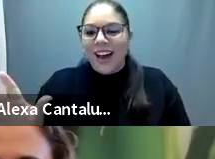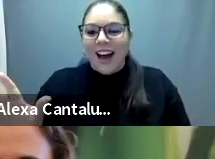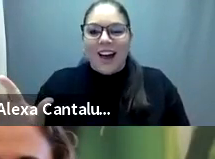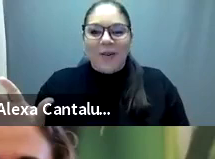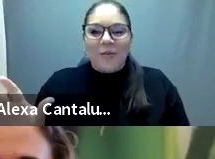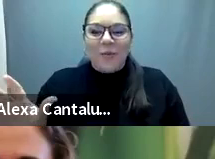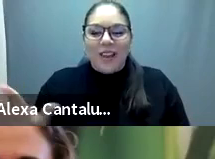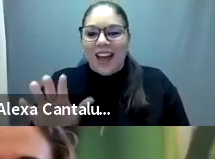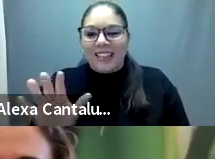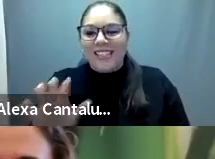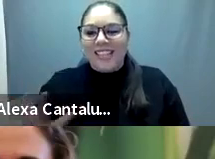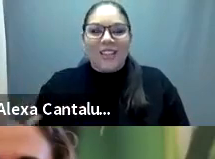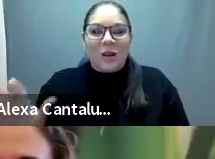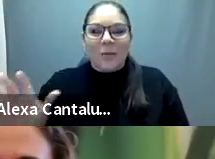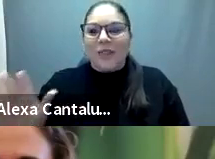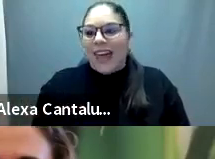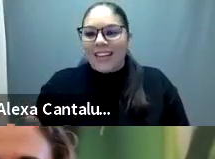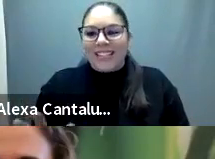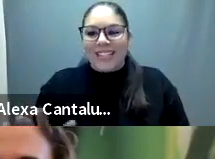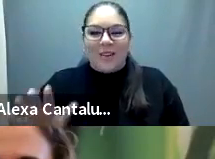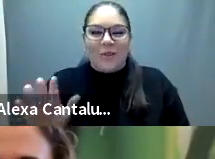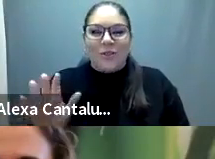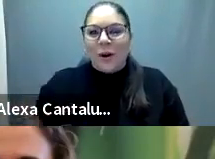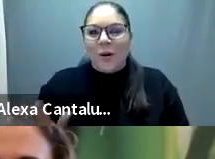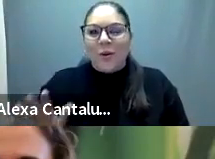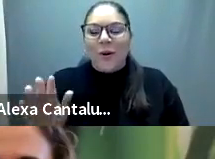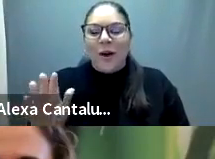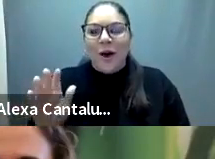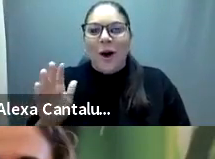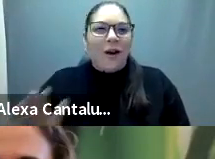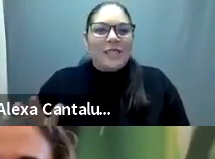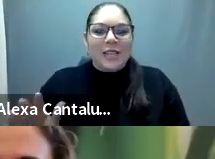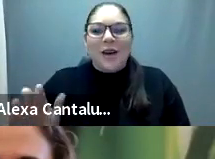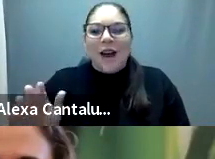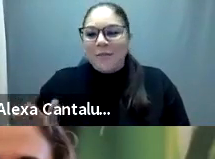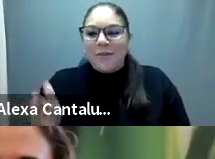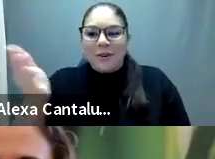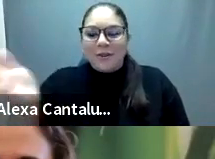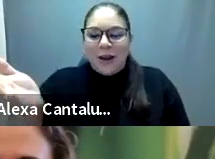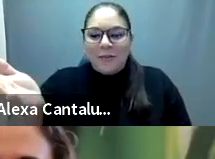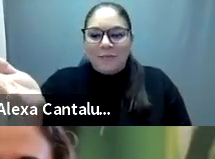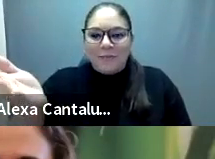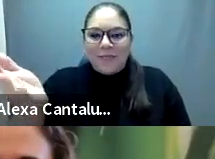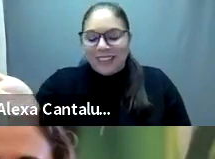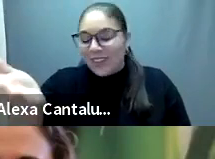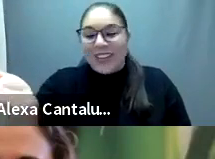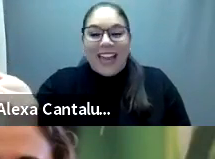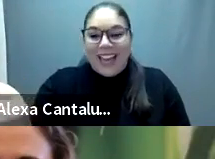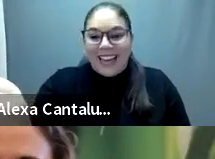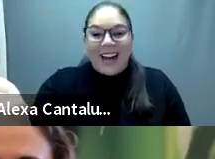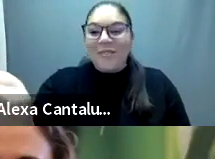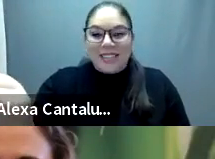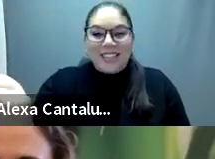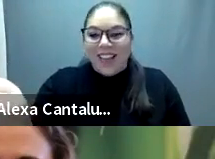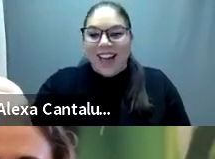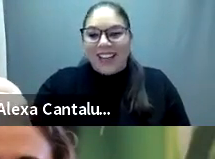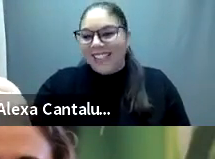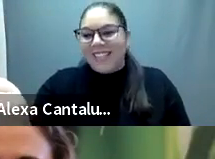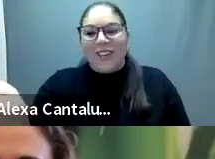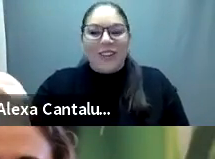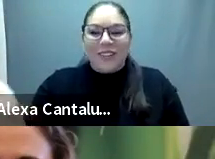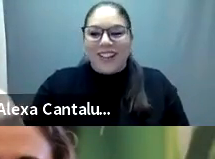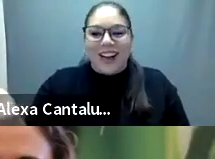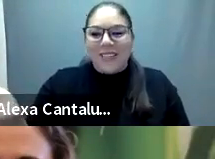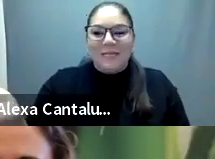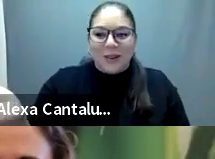career. We had such a blast. It was so awesome. I remember literally hanging out with Miss Klein